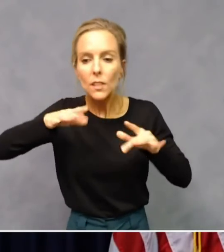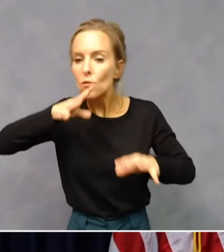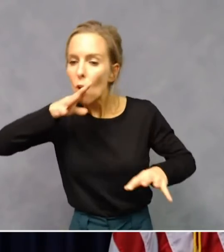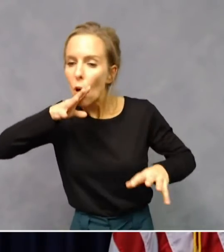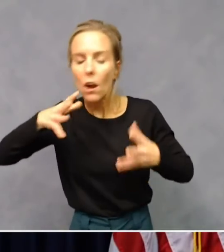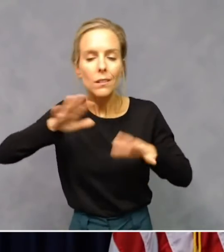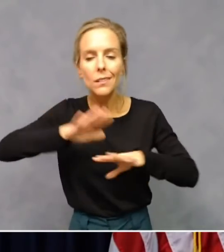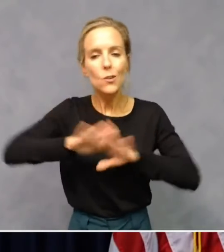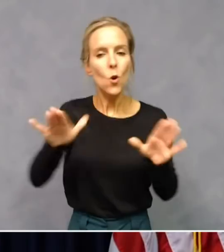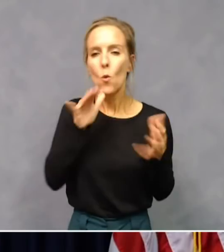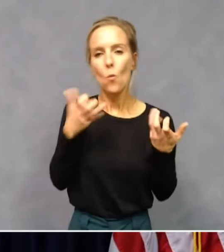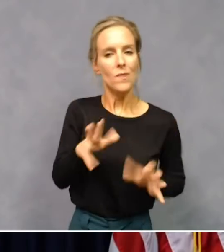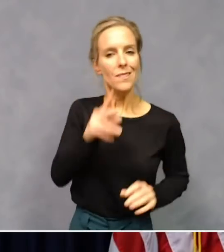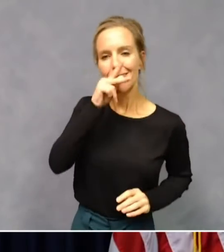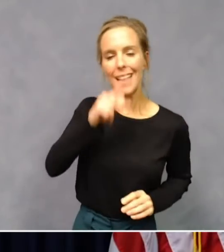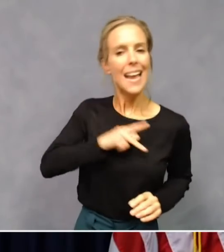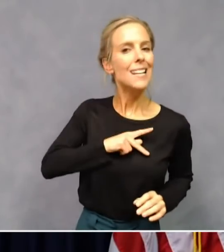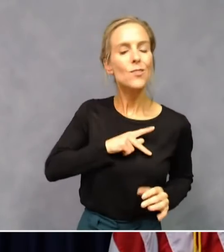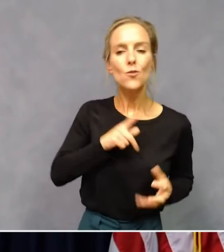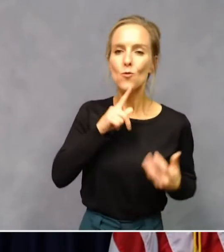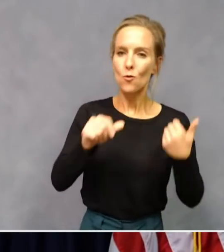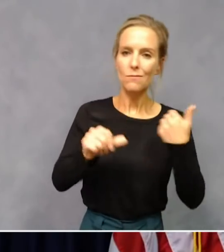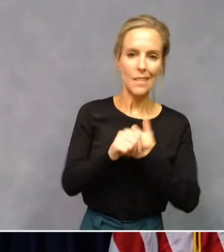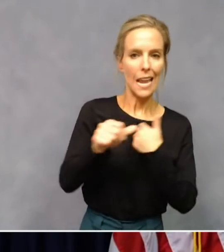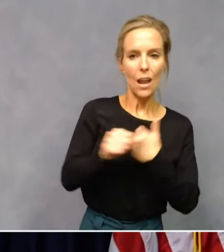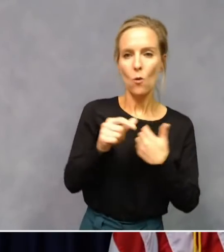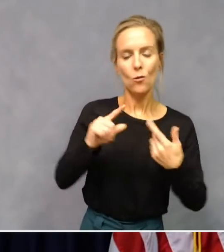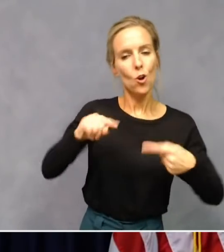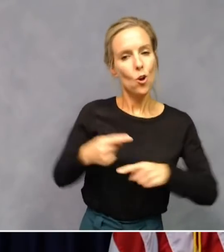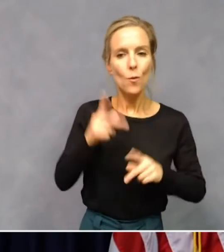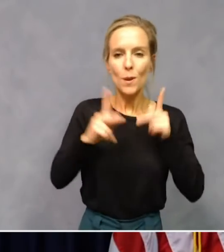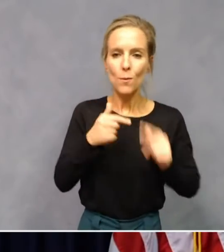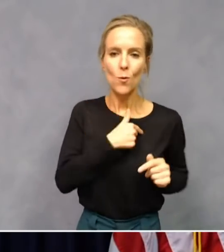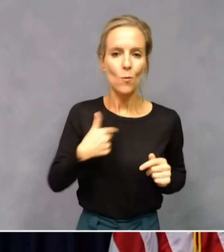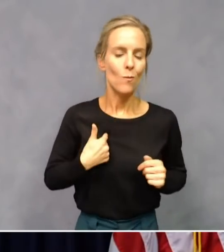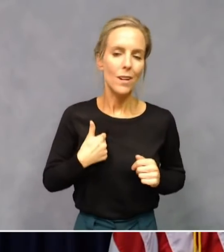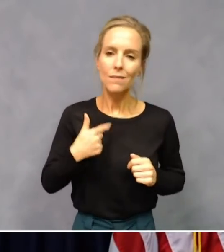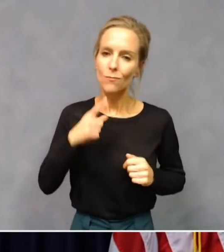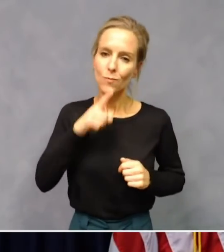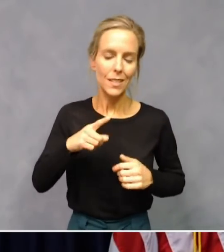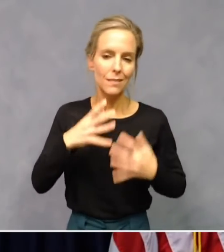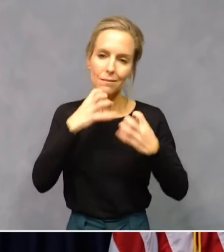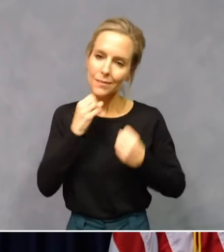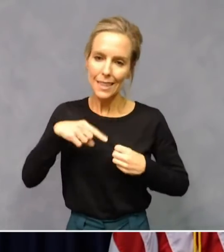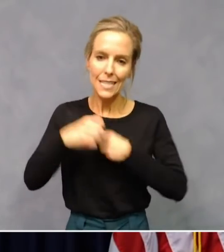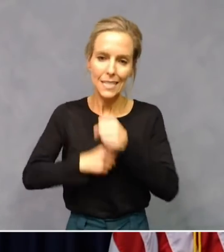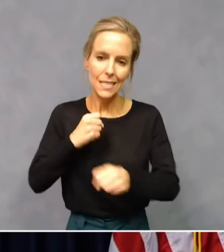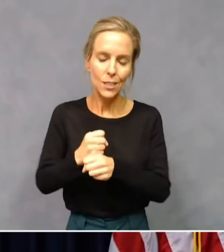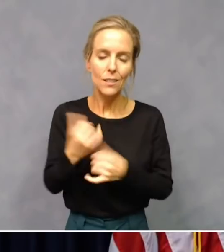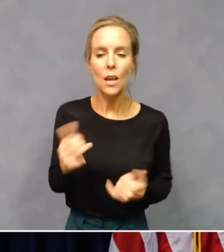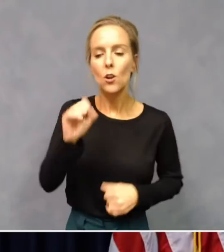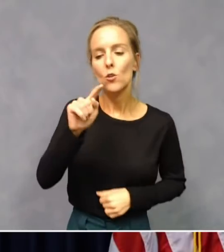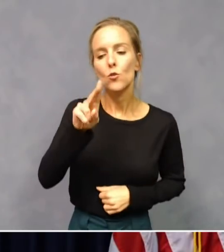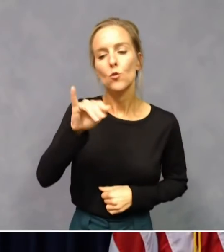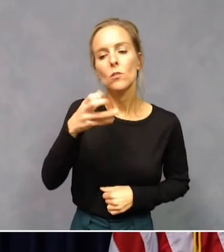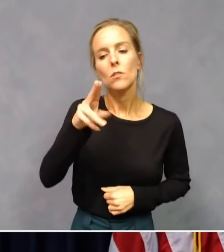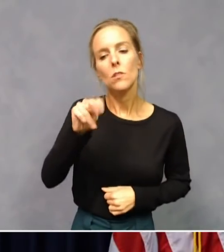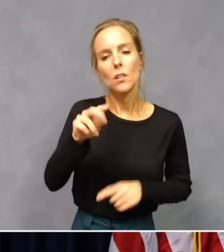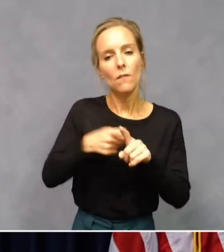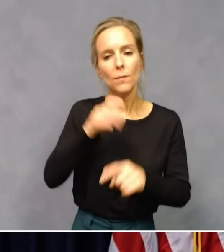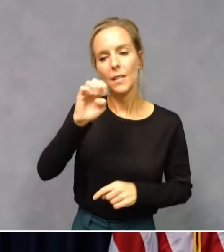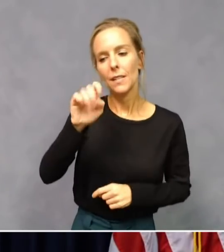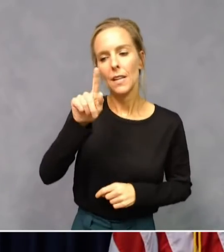Thanksgiving to harm people we love this year. All right, with that, we'll go to Stu Johnson from WEKU.